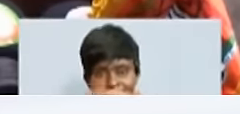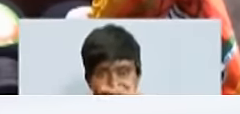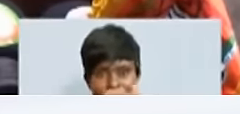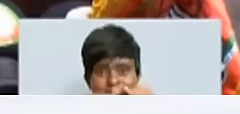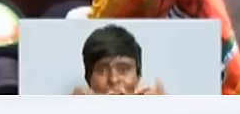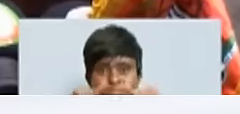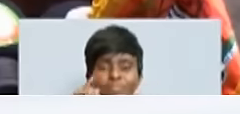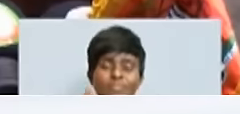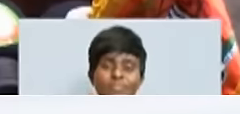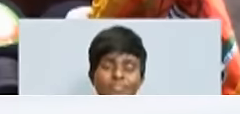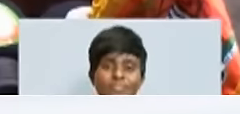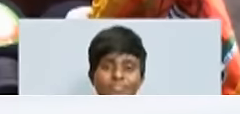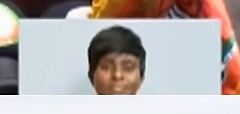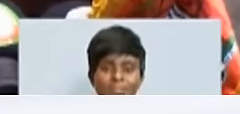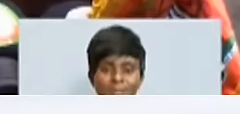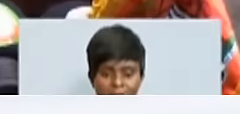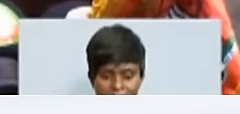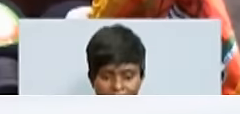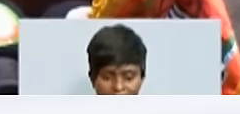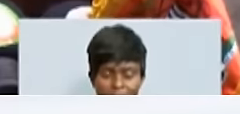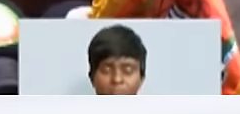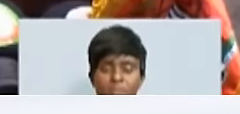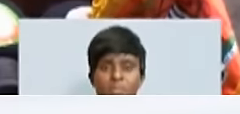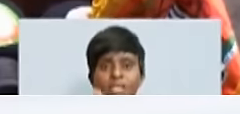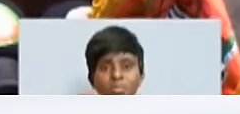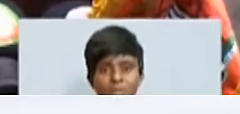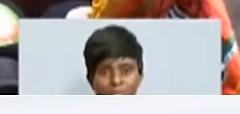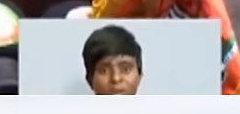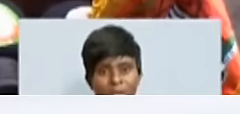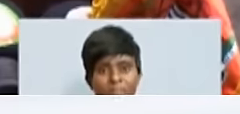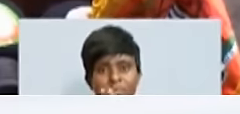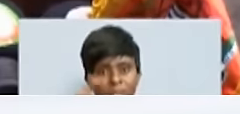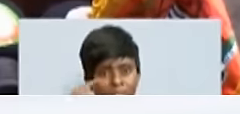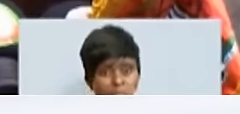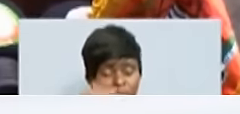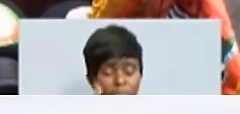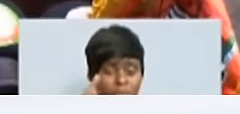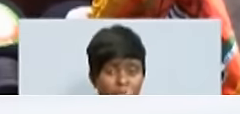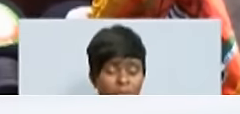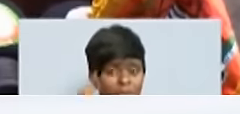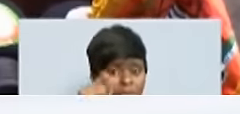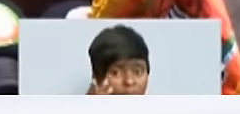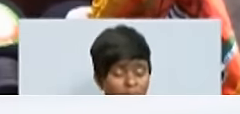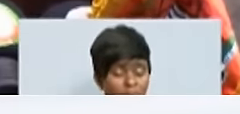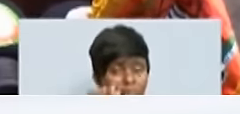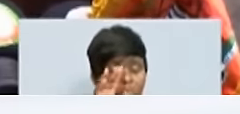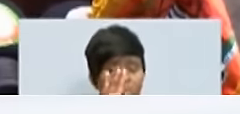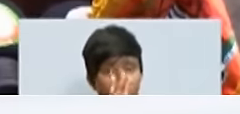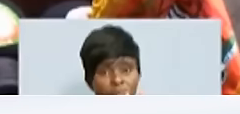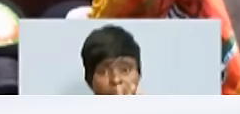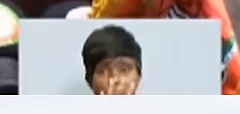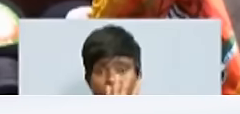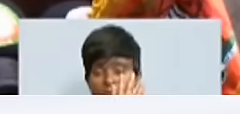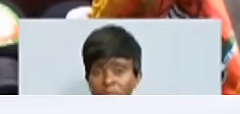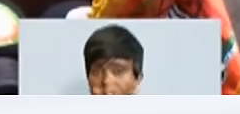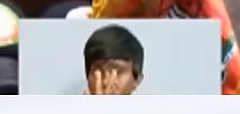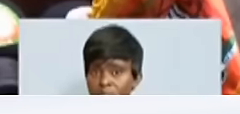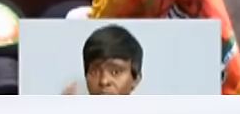to information, we have made it possible for 44